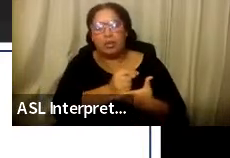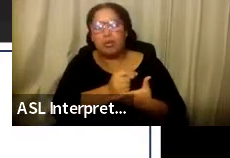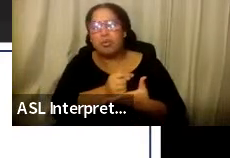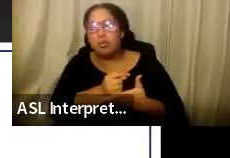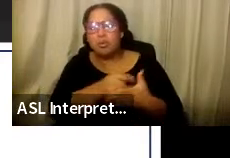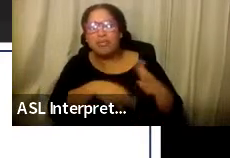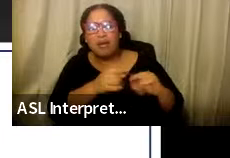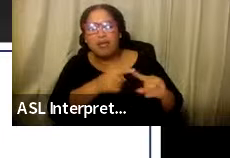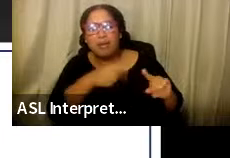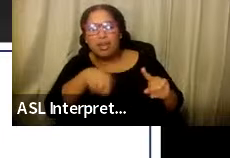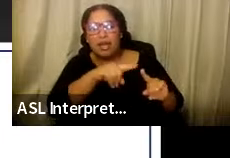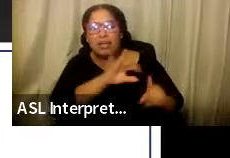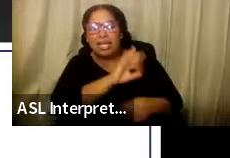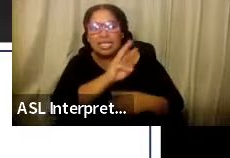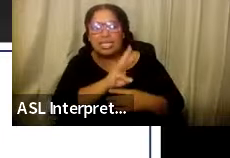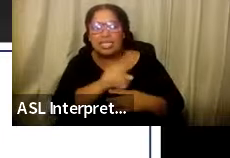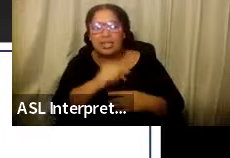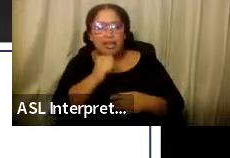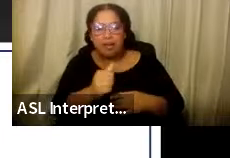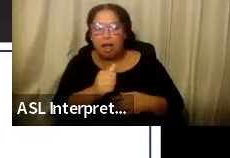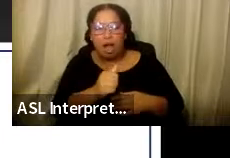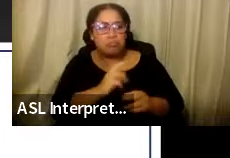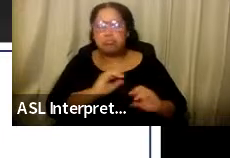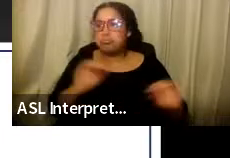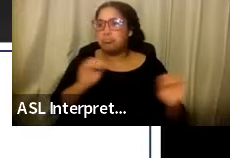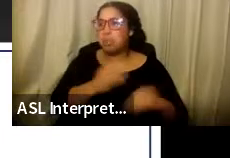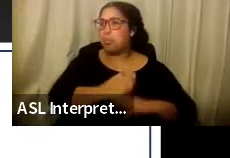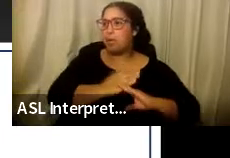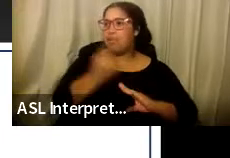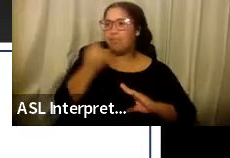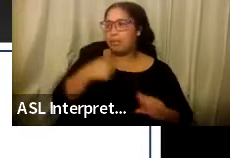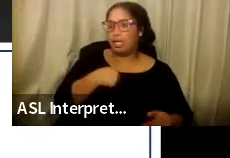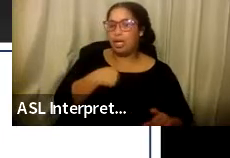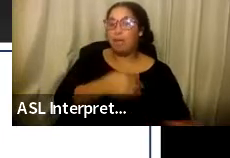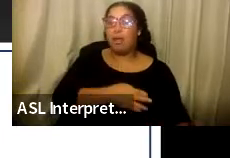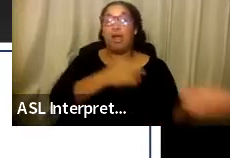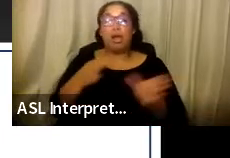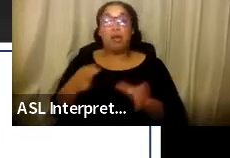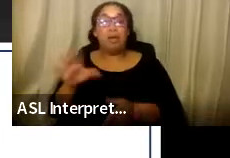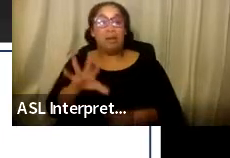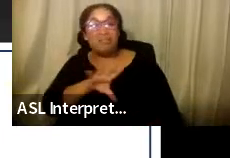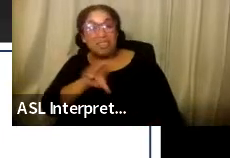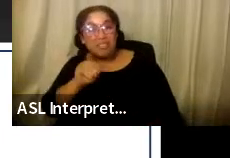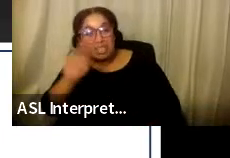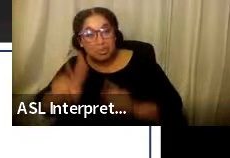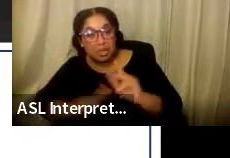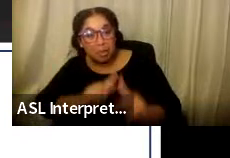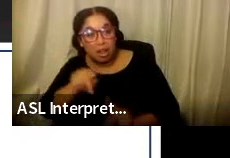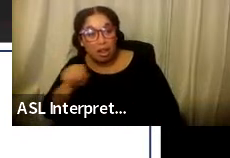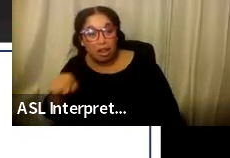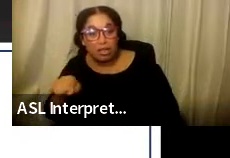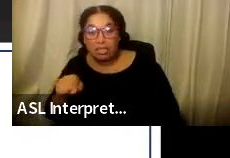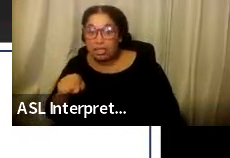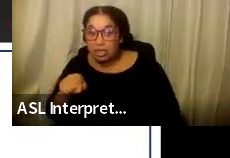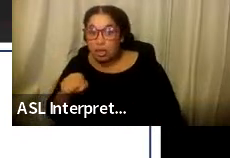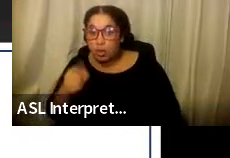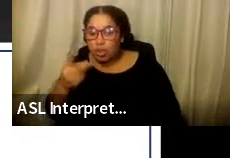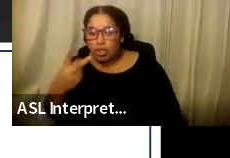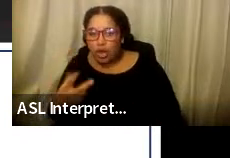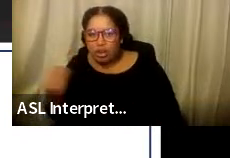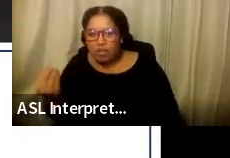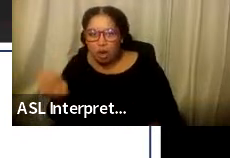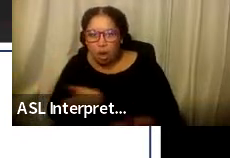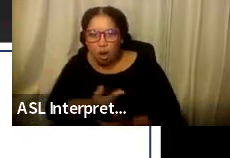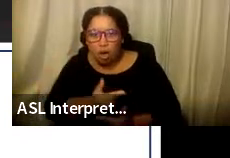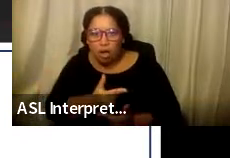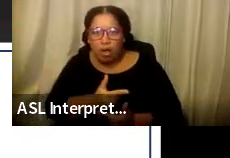And 96 of those, they did not reported no barriers. However, almost 50 people, which is roughly a third of the cases,